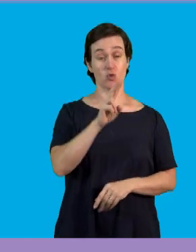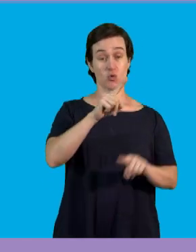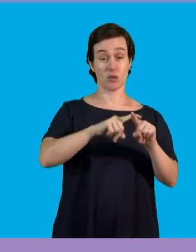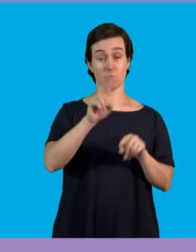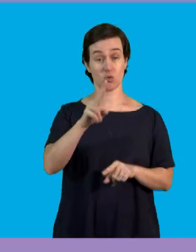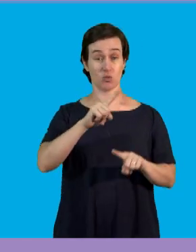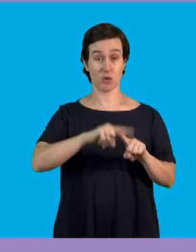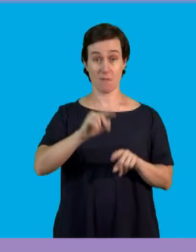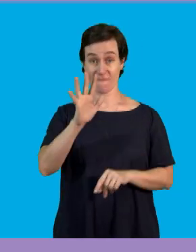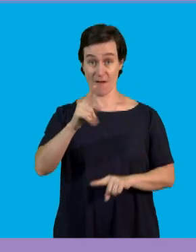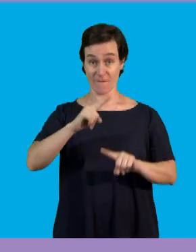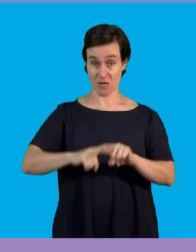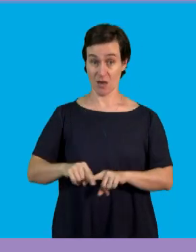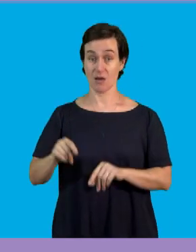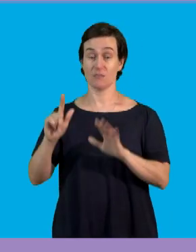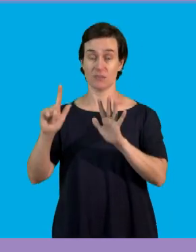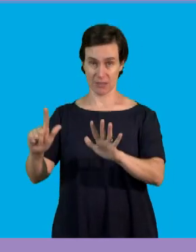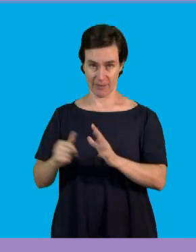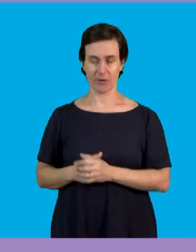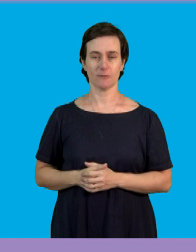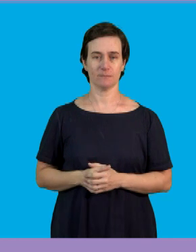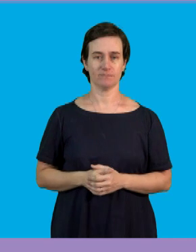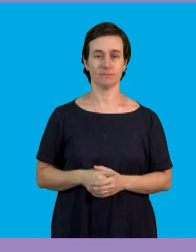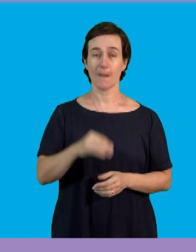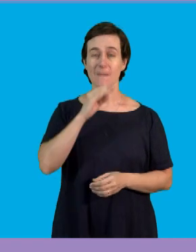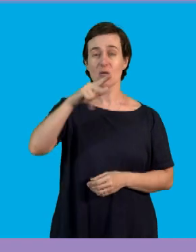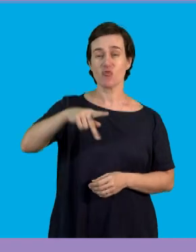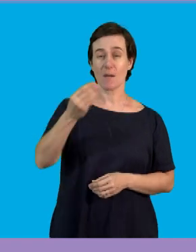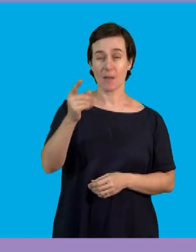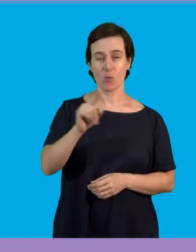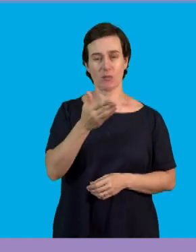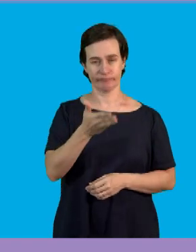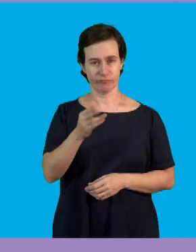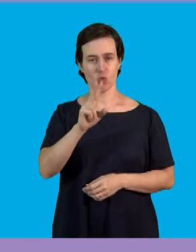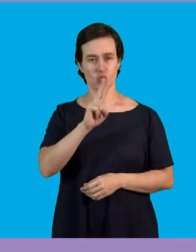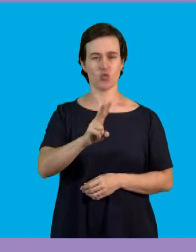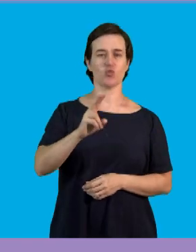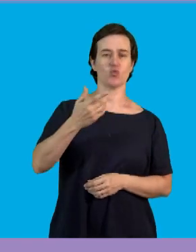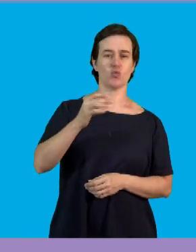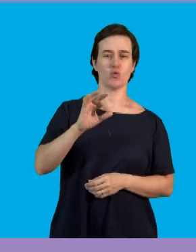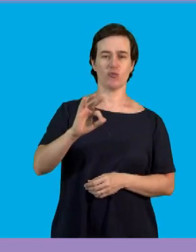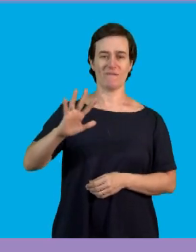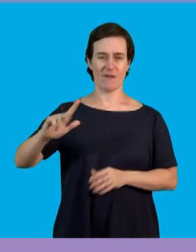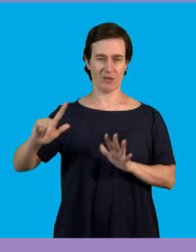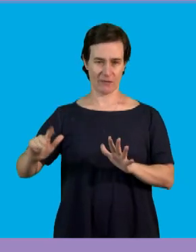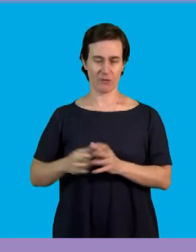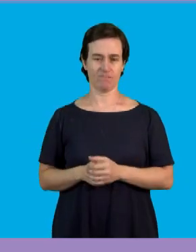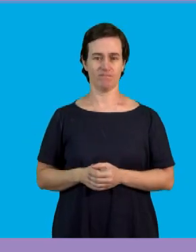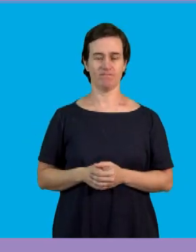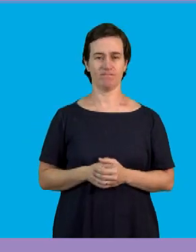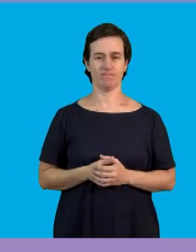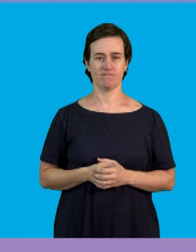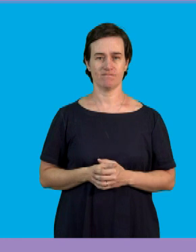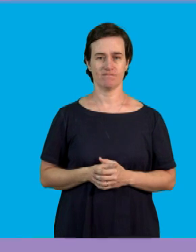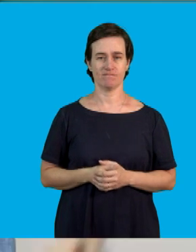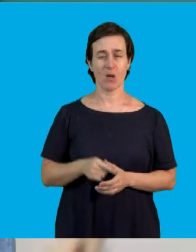multiplied by 5 multiplied by 7. So that's how we find our prime factors. Remember, we need these prime